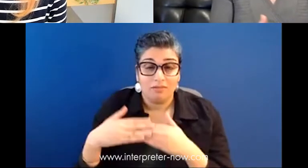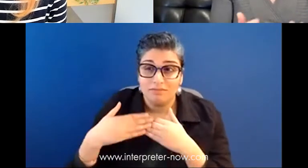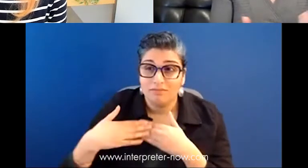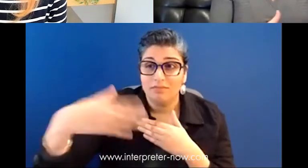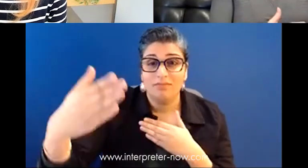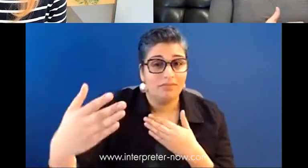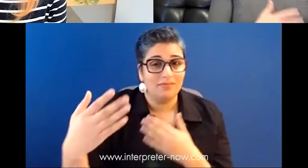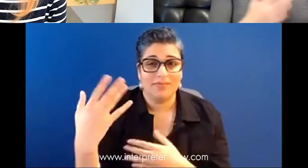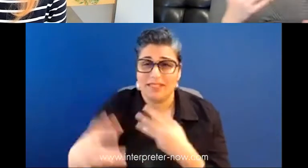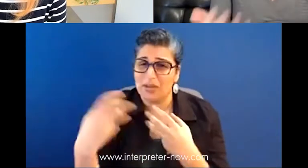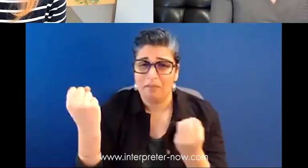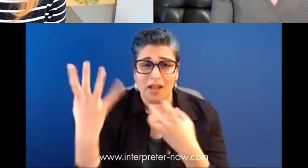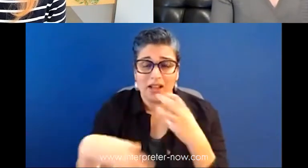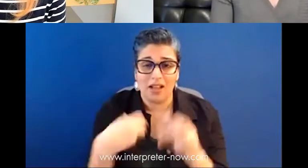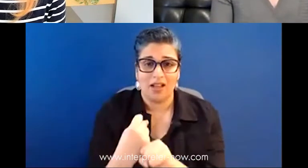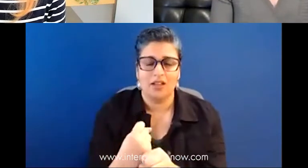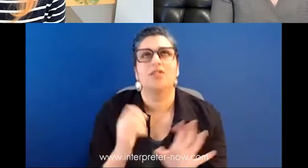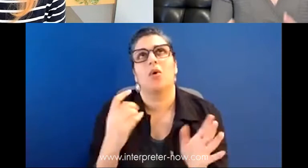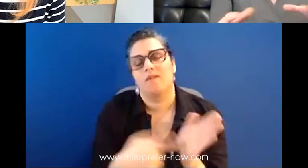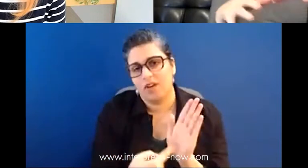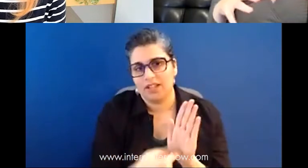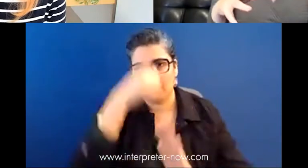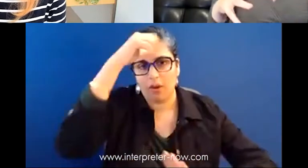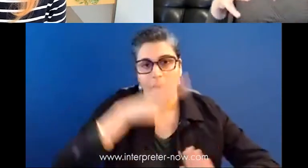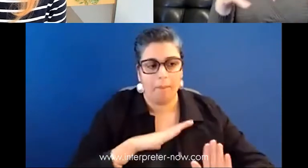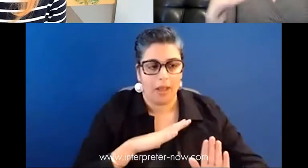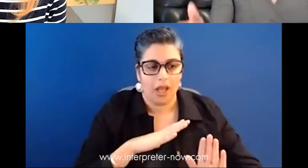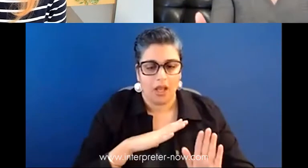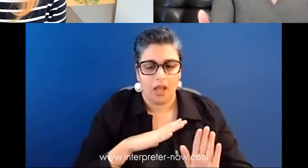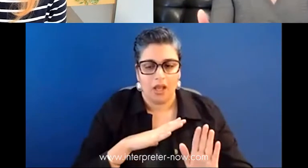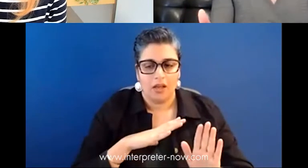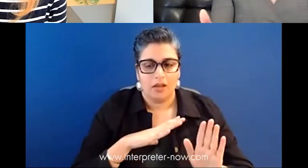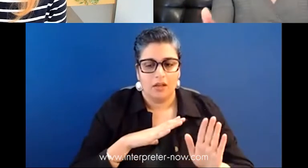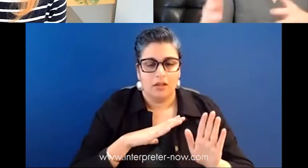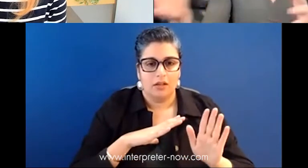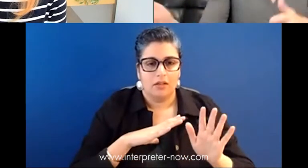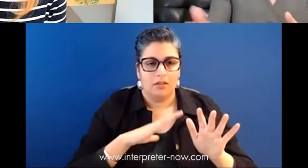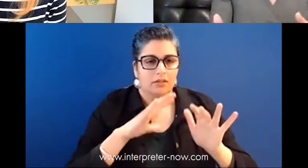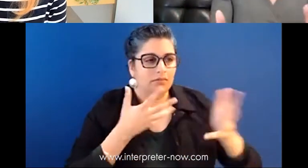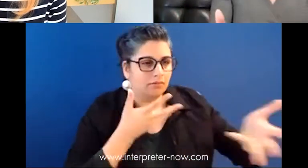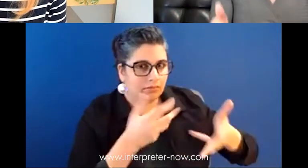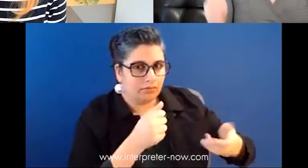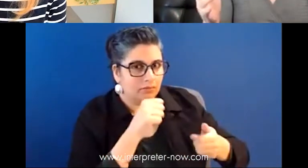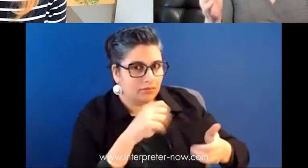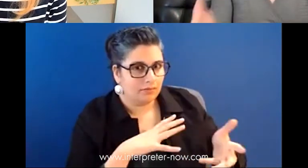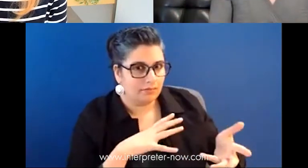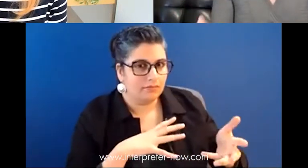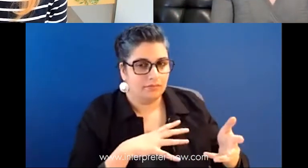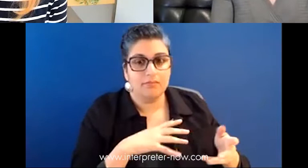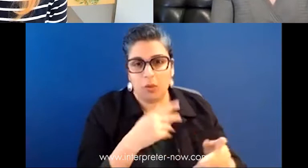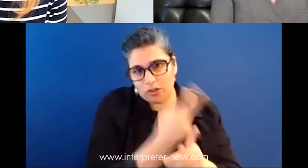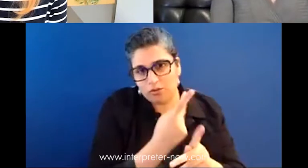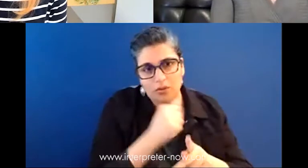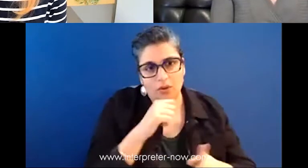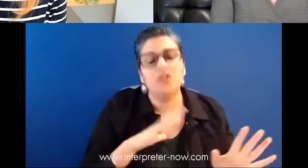example, men treat women in a variety of circumstances, including one of my favorite studies looking at the US